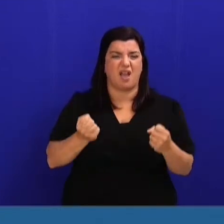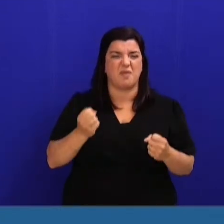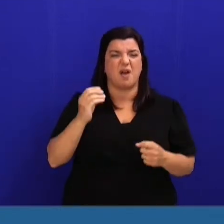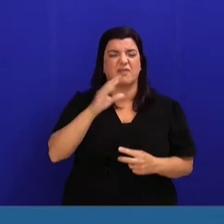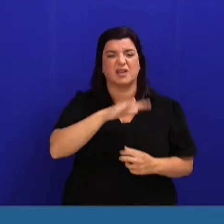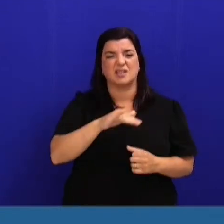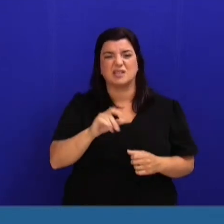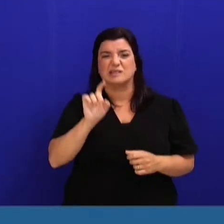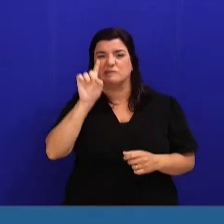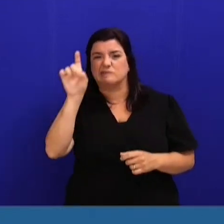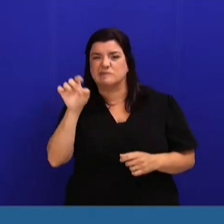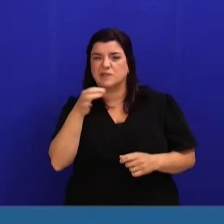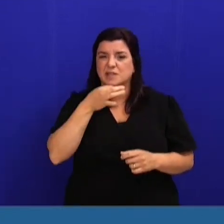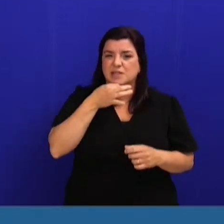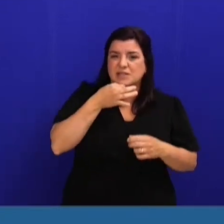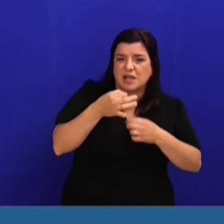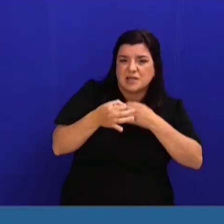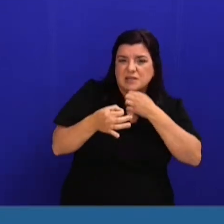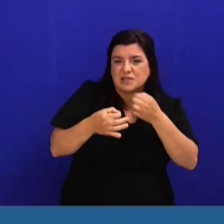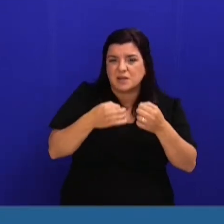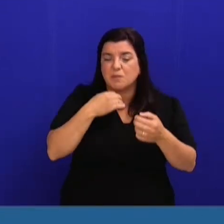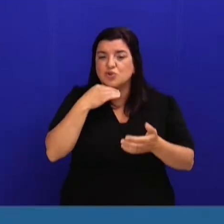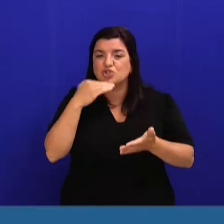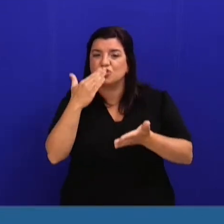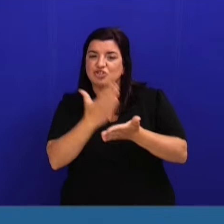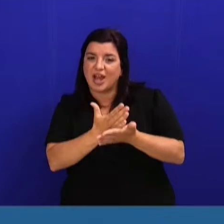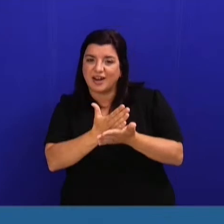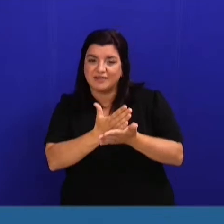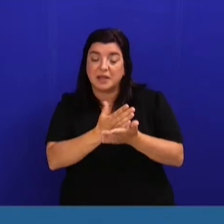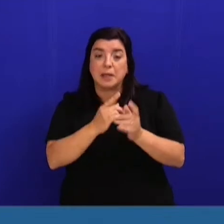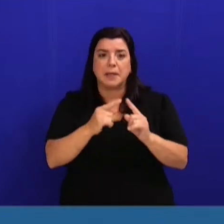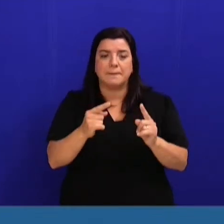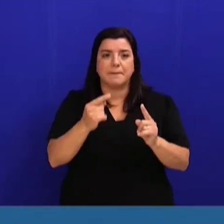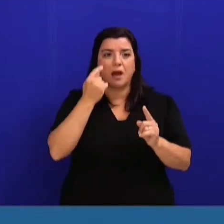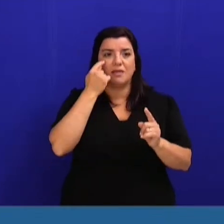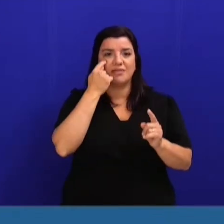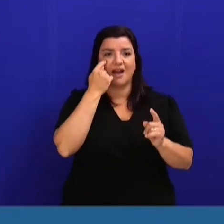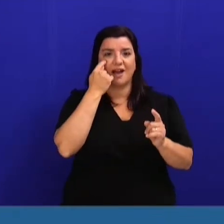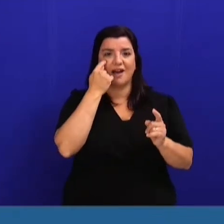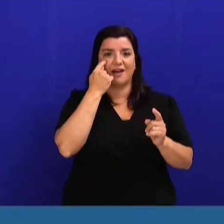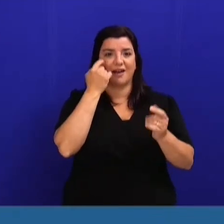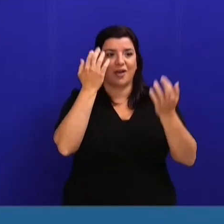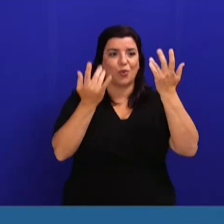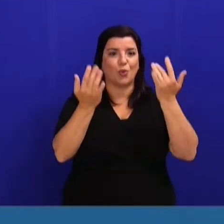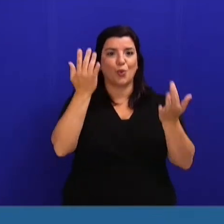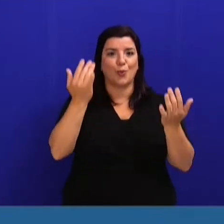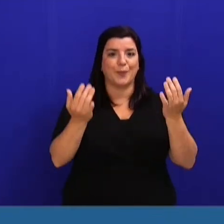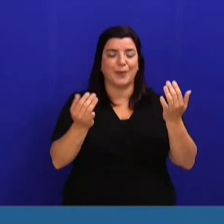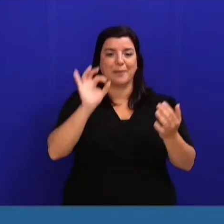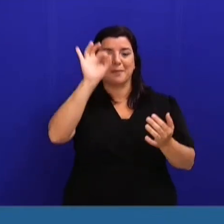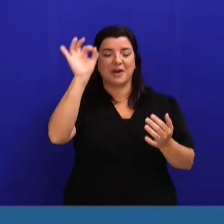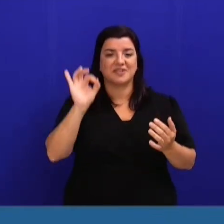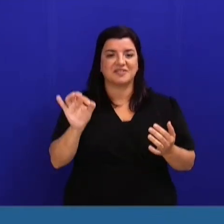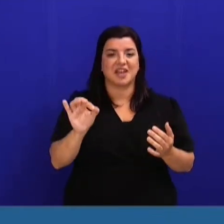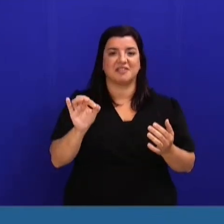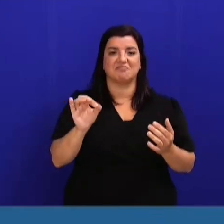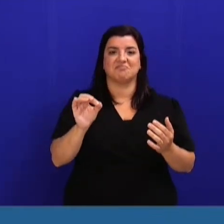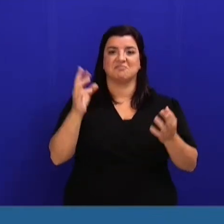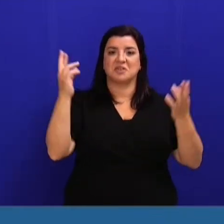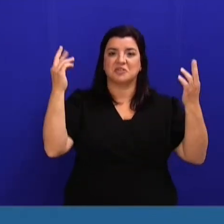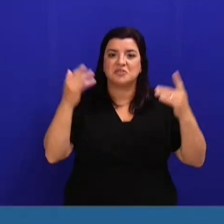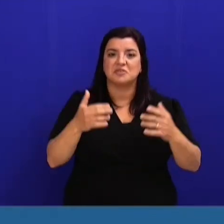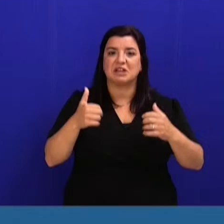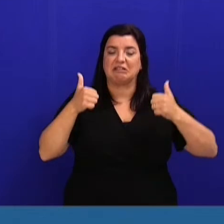xi mistoqsijiet. Però bħalma qegħdin naraw in-numri jitkellmu waħedhom, ġifieri inti tara li f'dawn ix-xhur li aħna bdejna